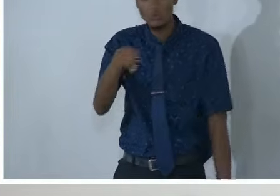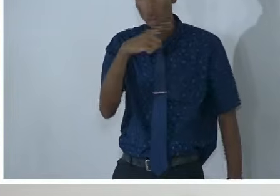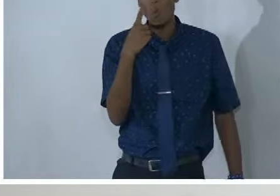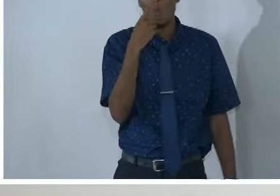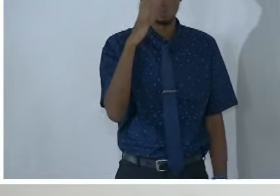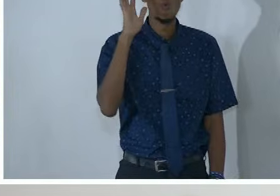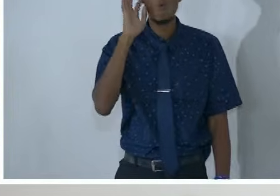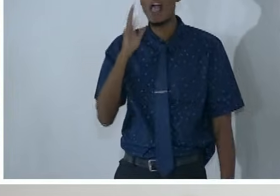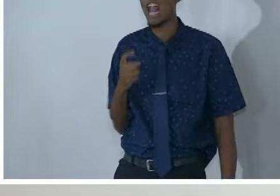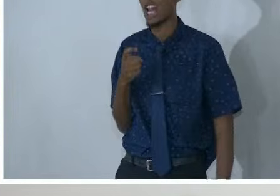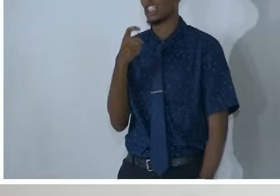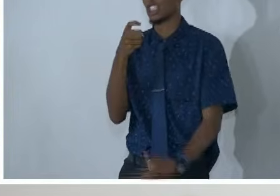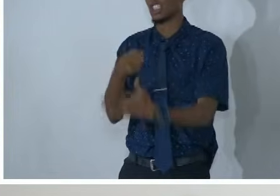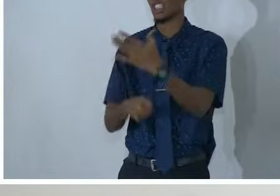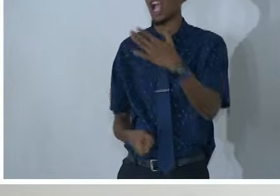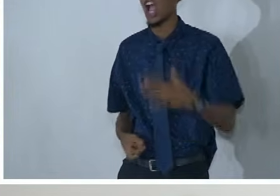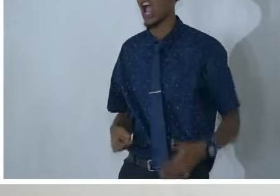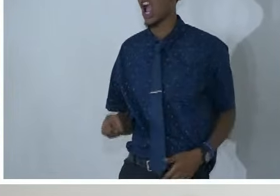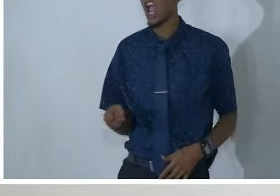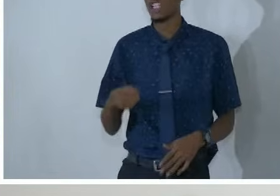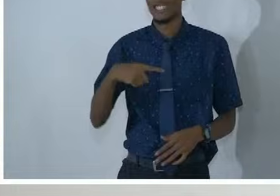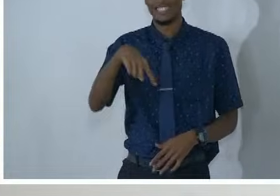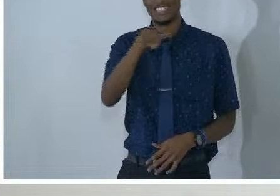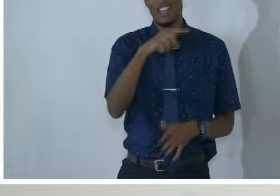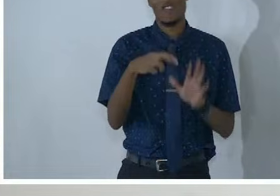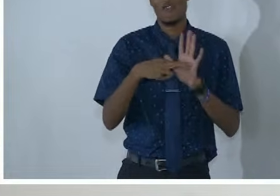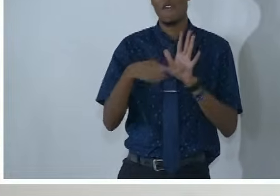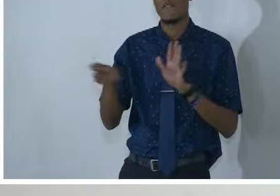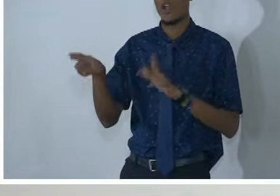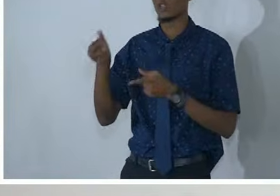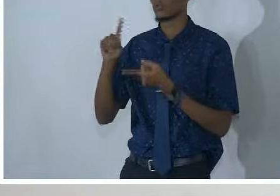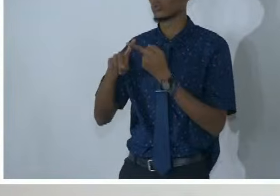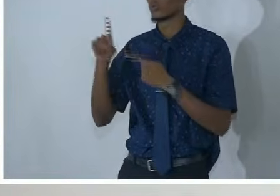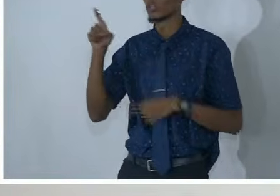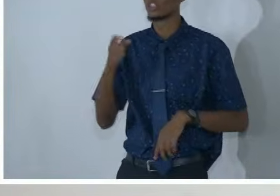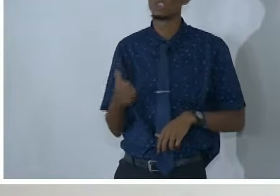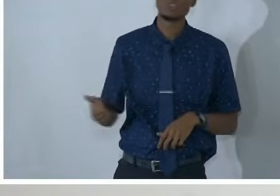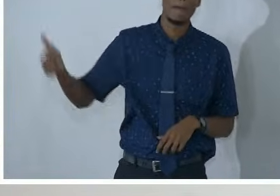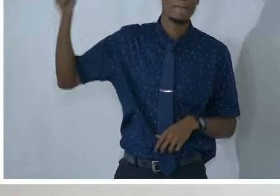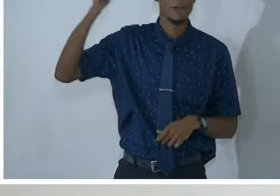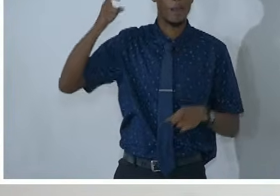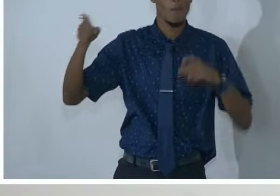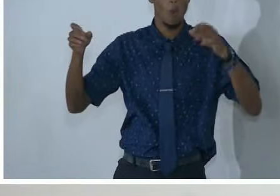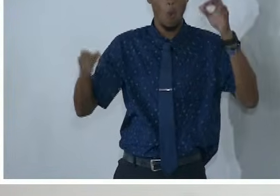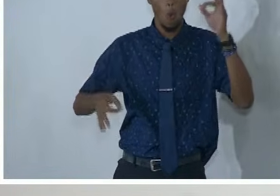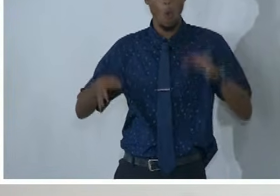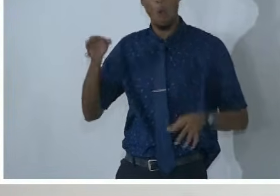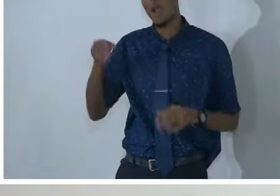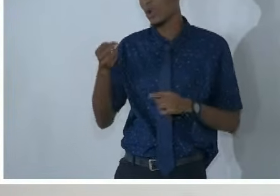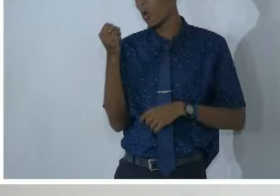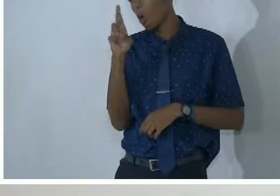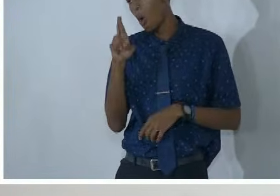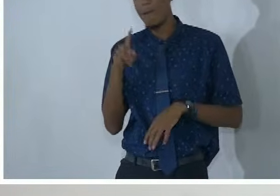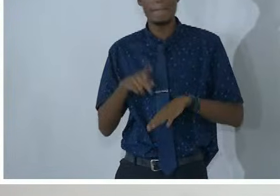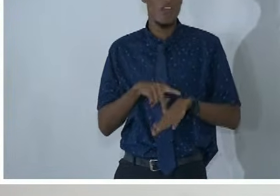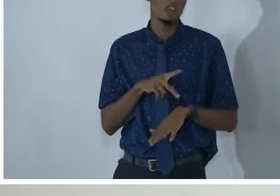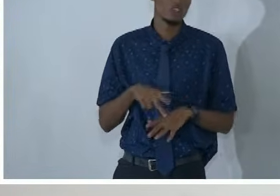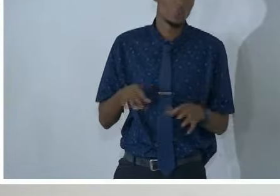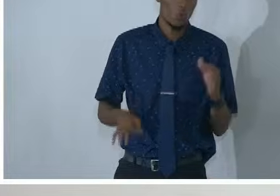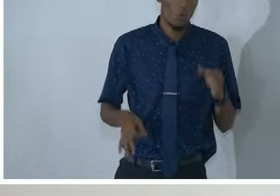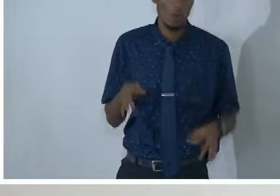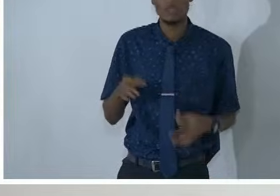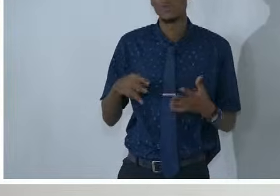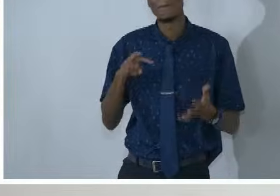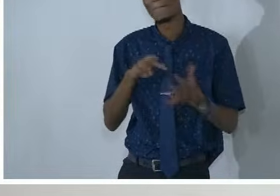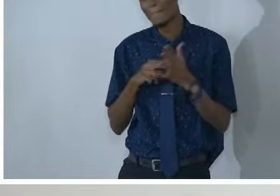charge, and those who are referred by the Supreme Court or the parish courts. So you need